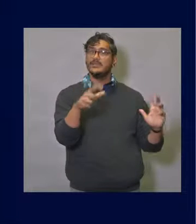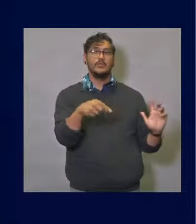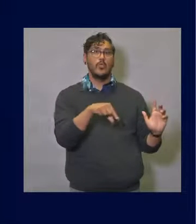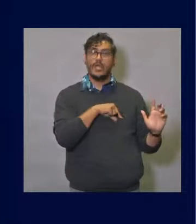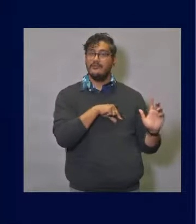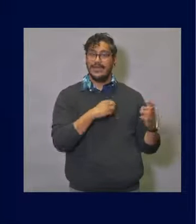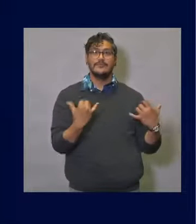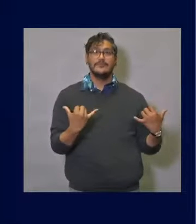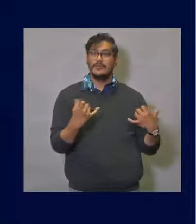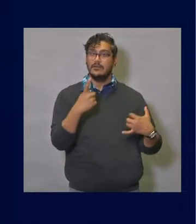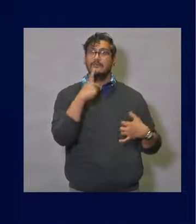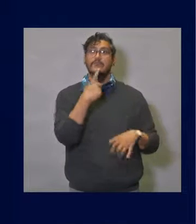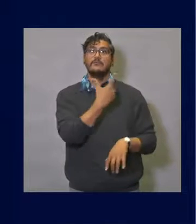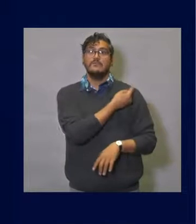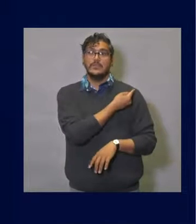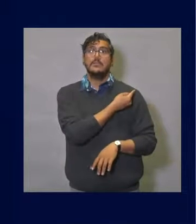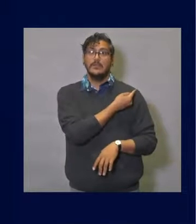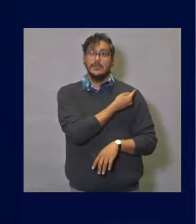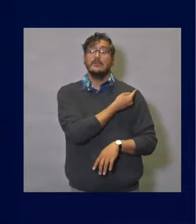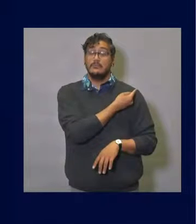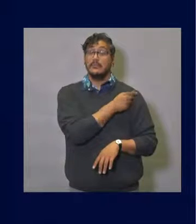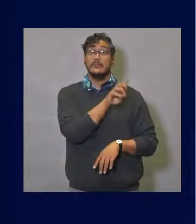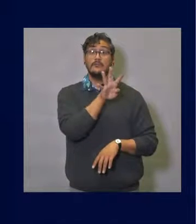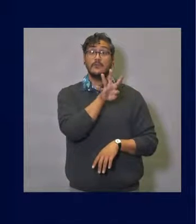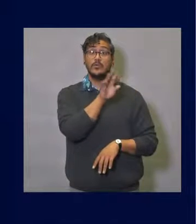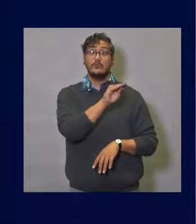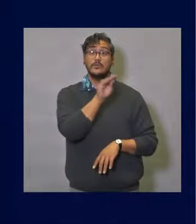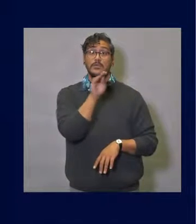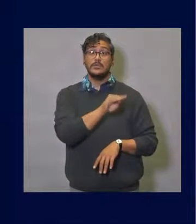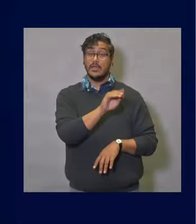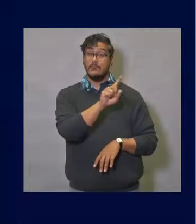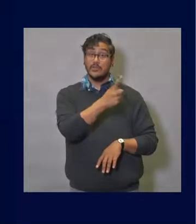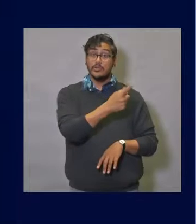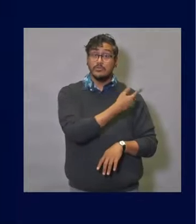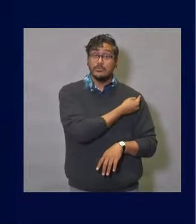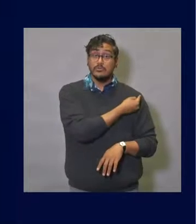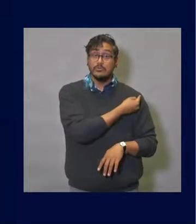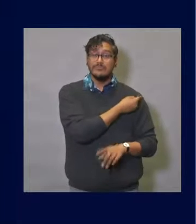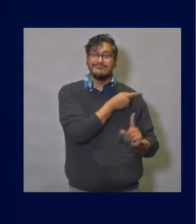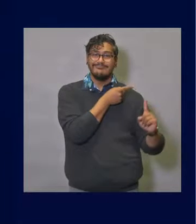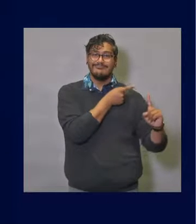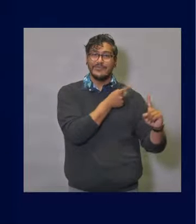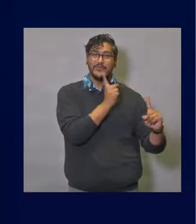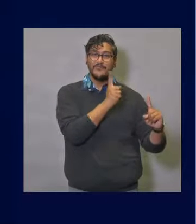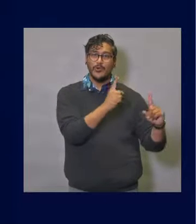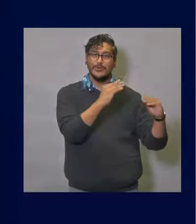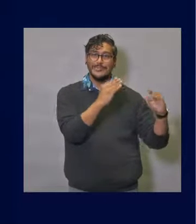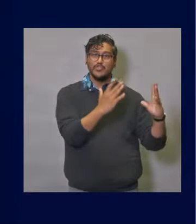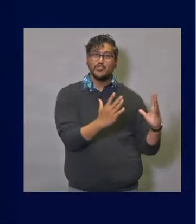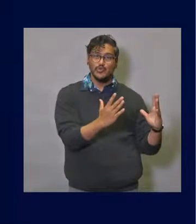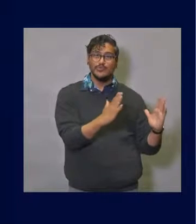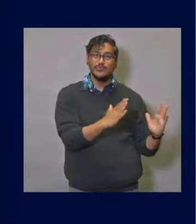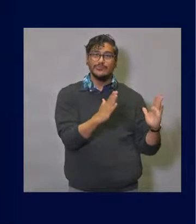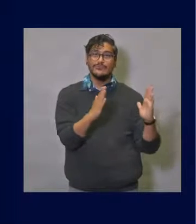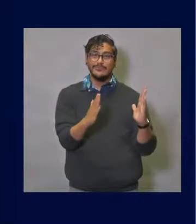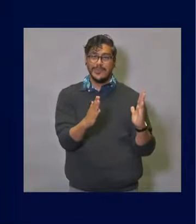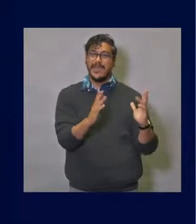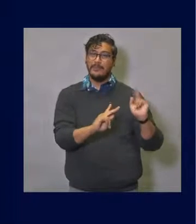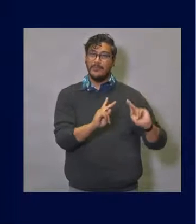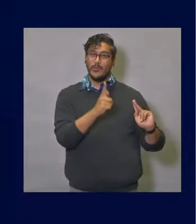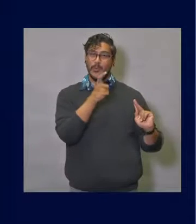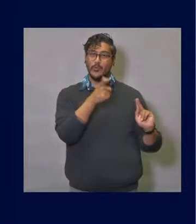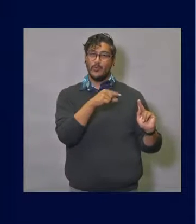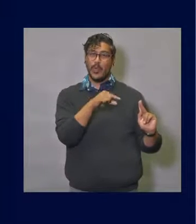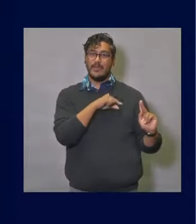in time to get vaccinated, with 4% of our first dose supply dedicated to the education sector and those with